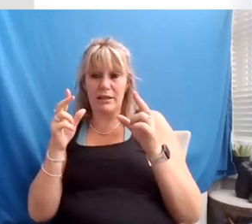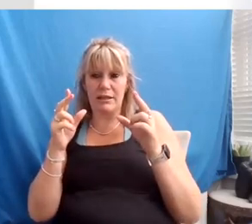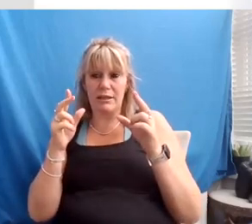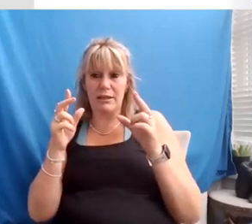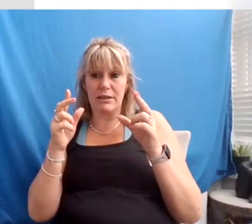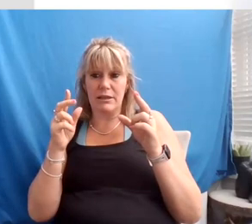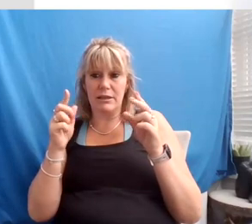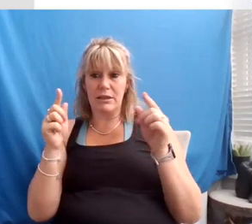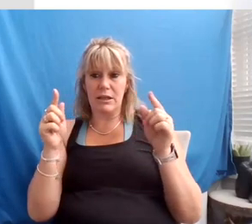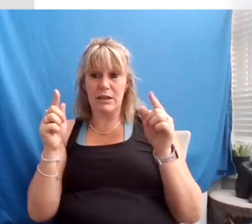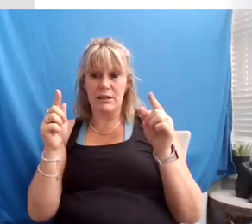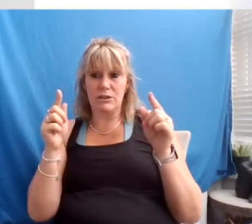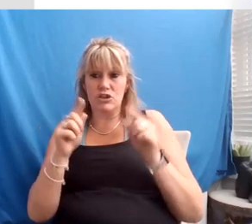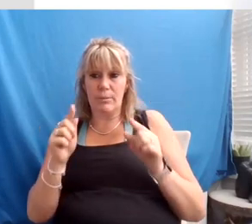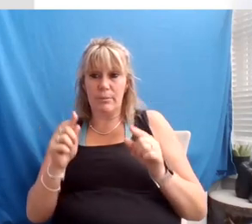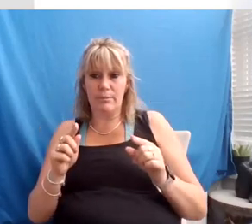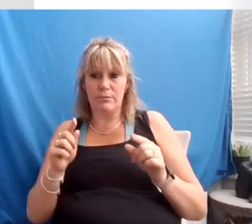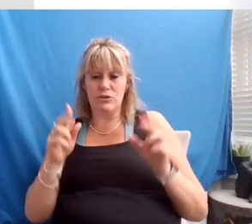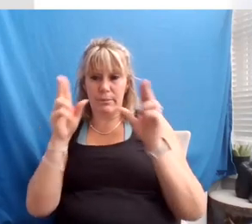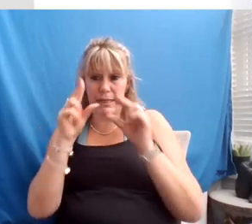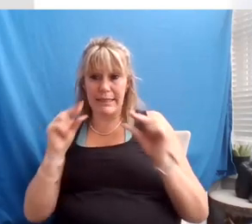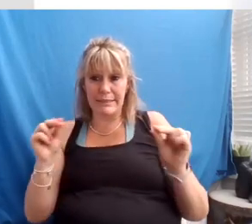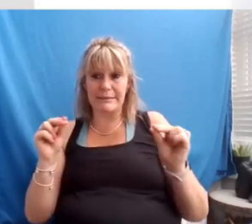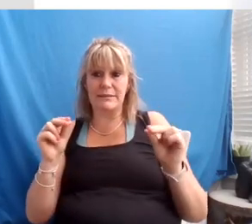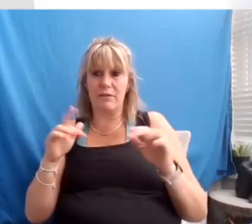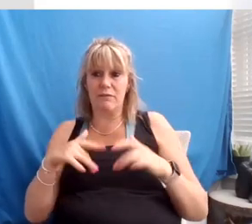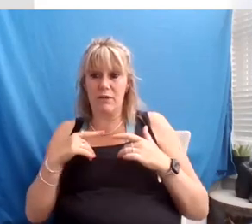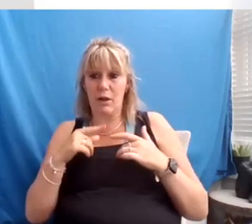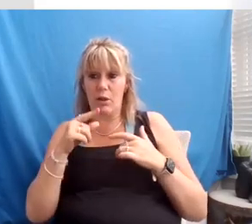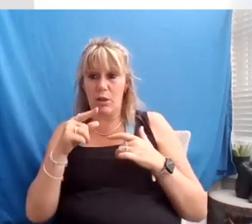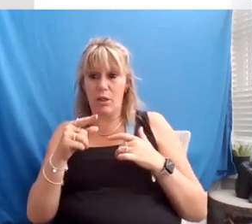and the one on the left, it looks 3D.